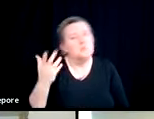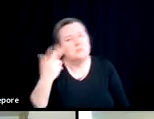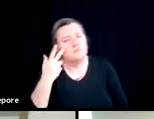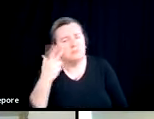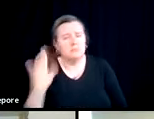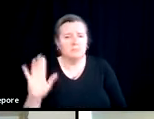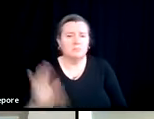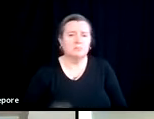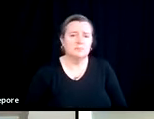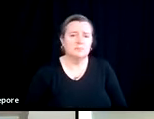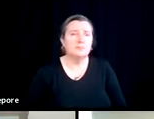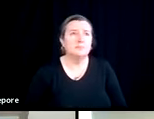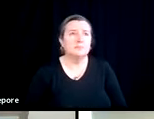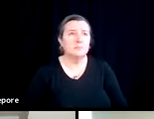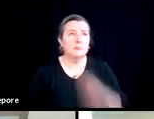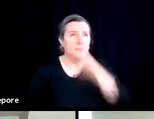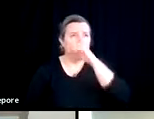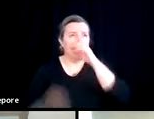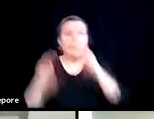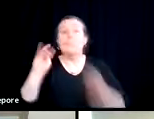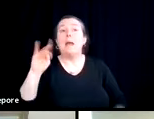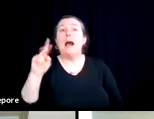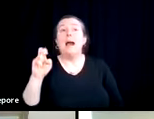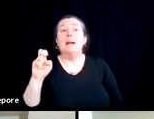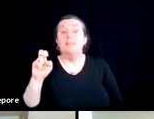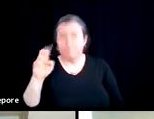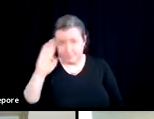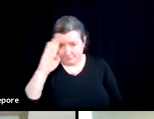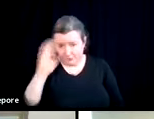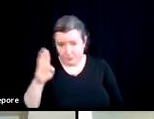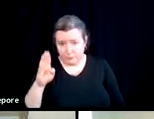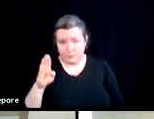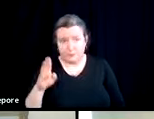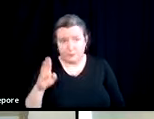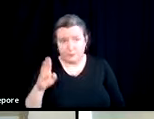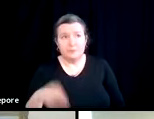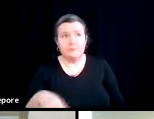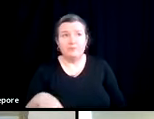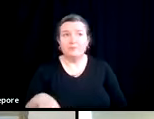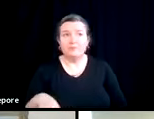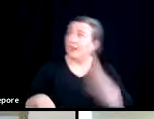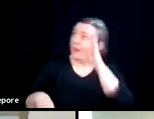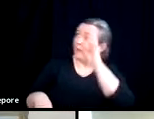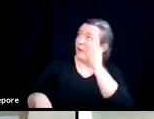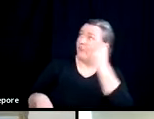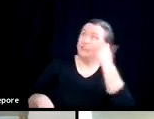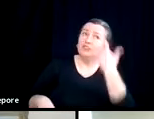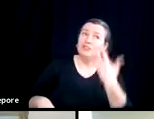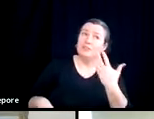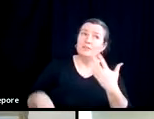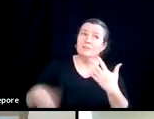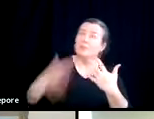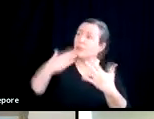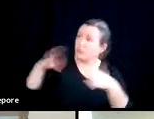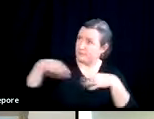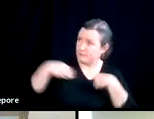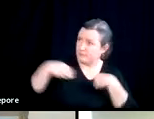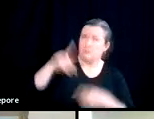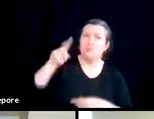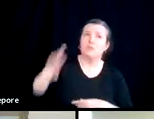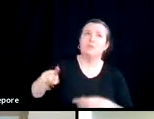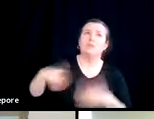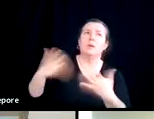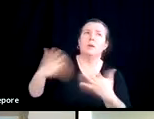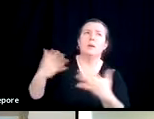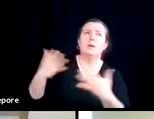Catalini. Hey, Mike. Hi, hey, Governor. How are you? Thanks for taking my Good, thank question. I was sorry to hear about your family